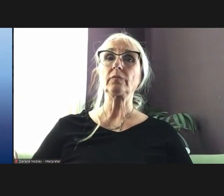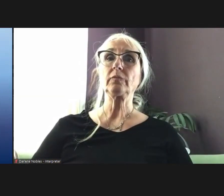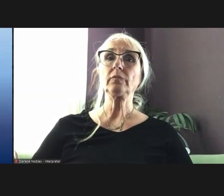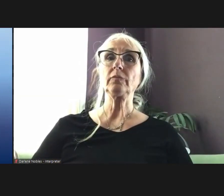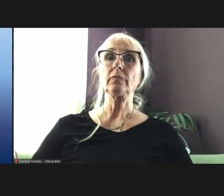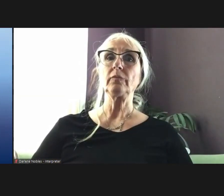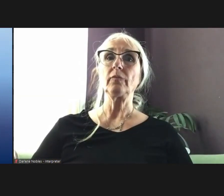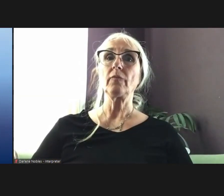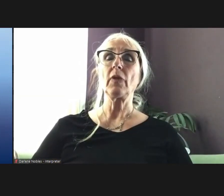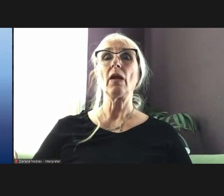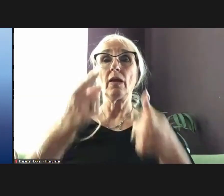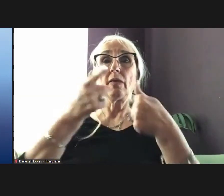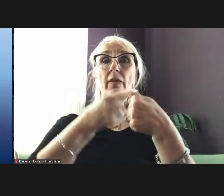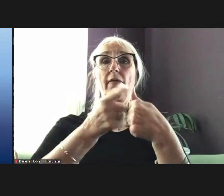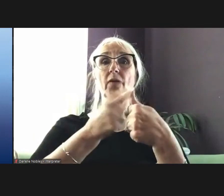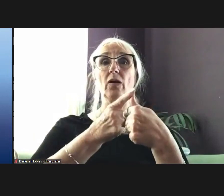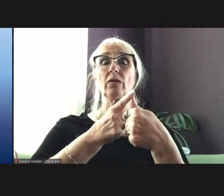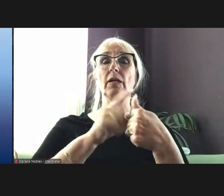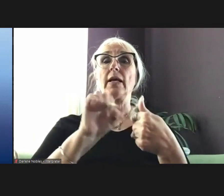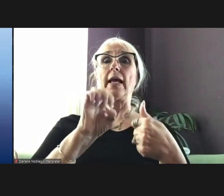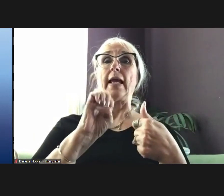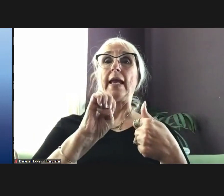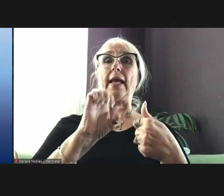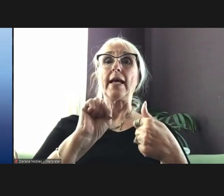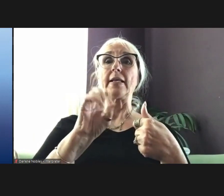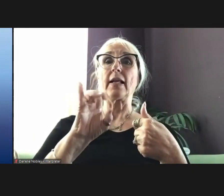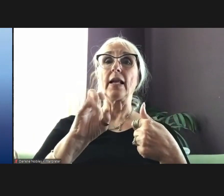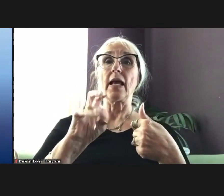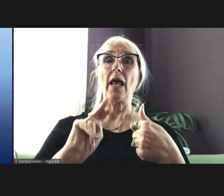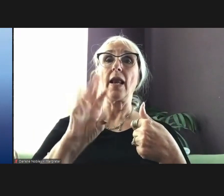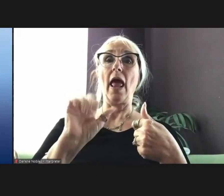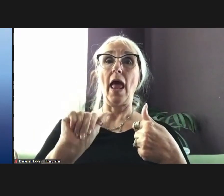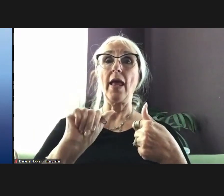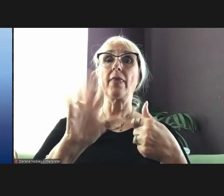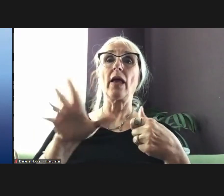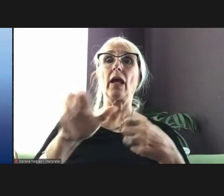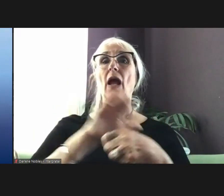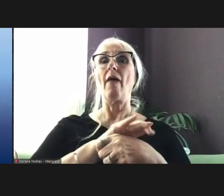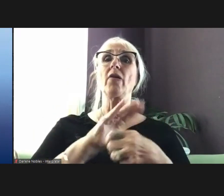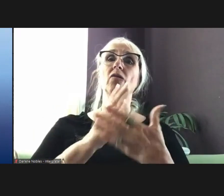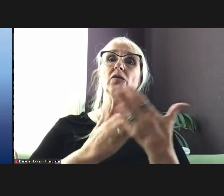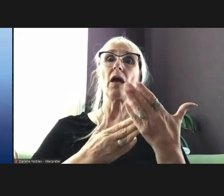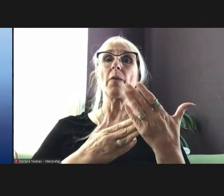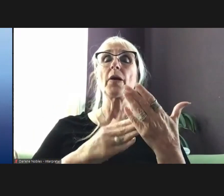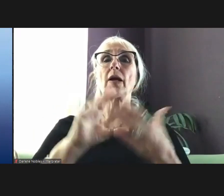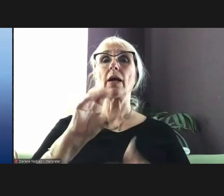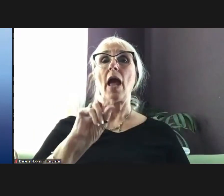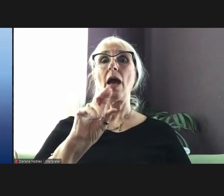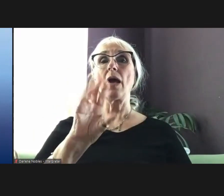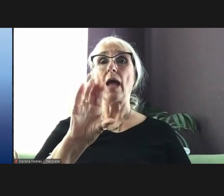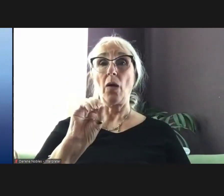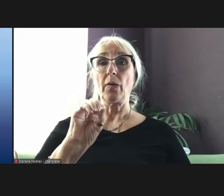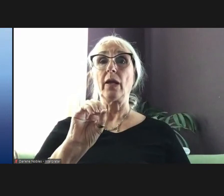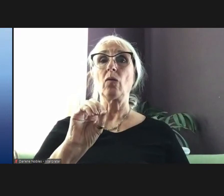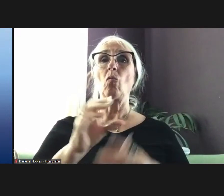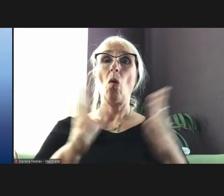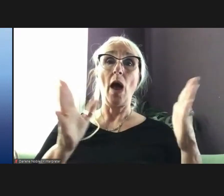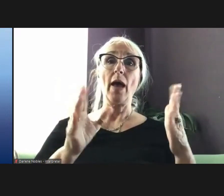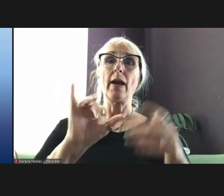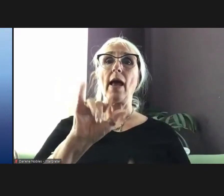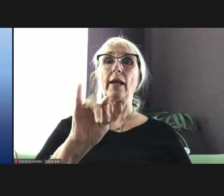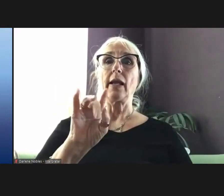one, F1A, is in the general fund, and this covers some of our countywide line items. One being